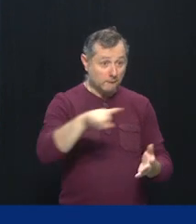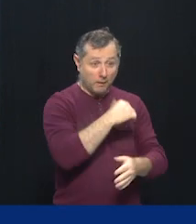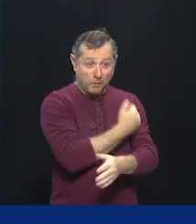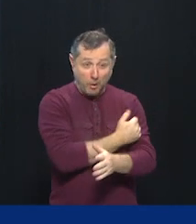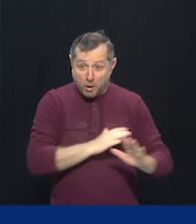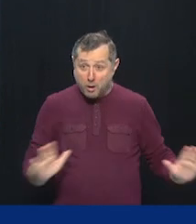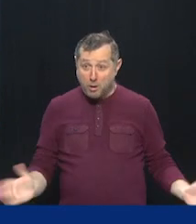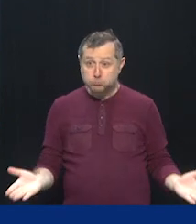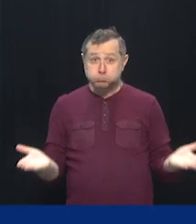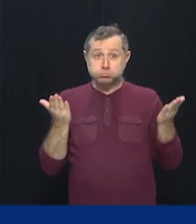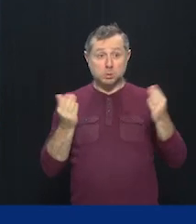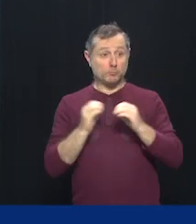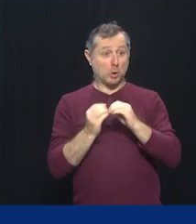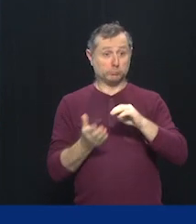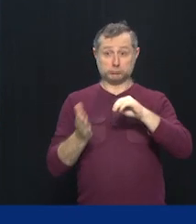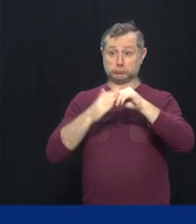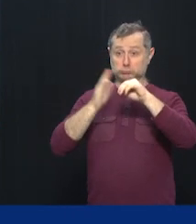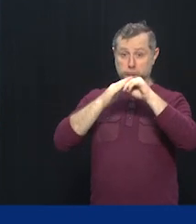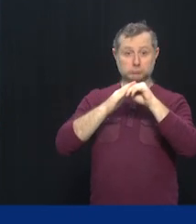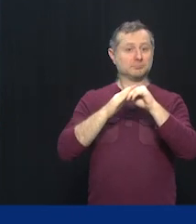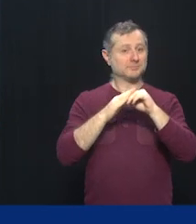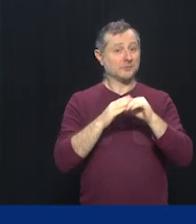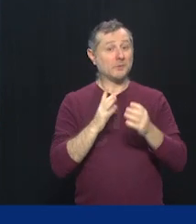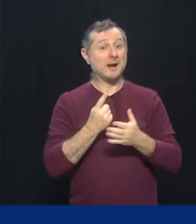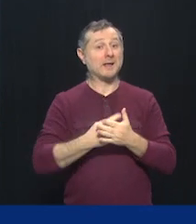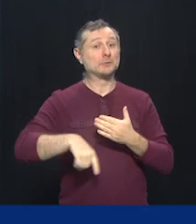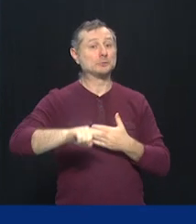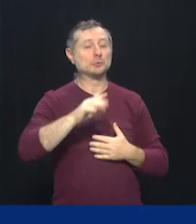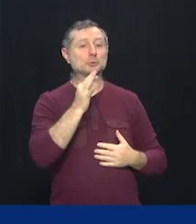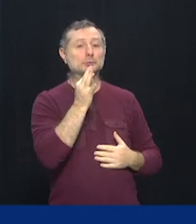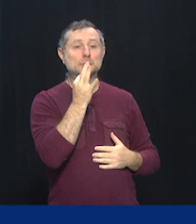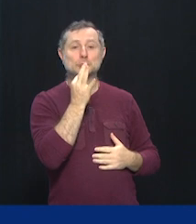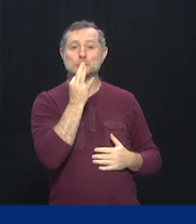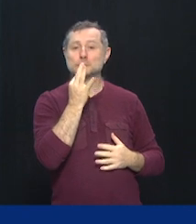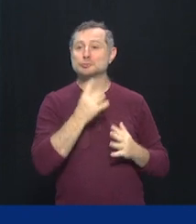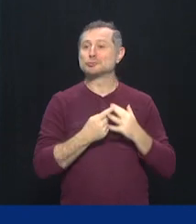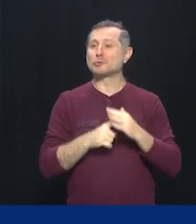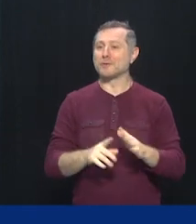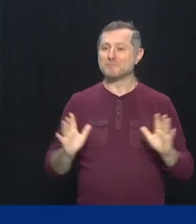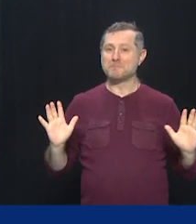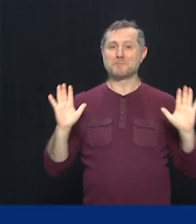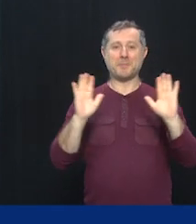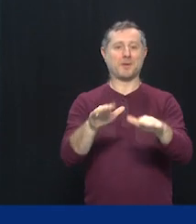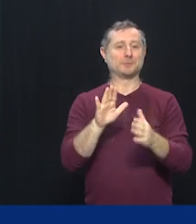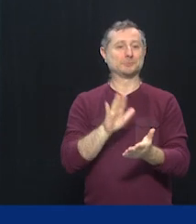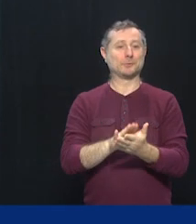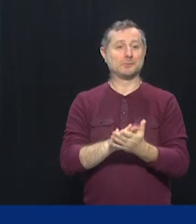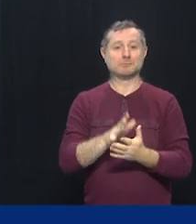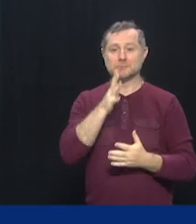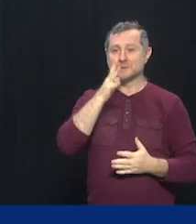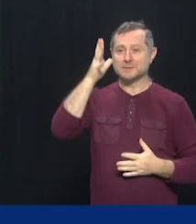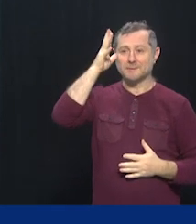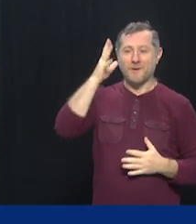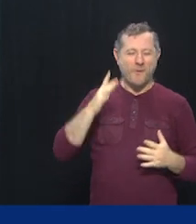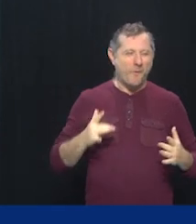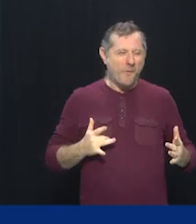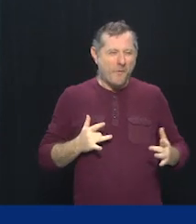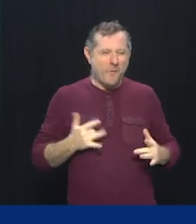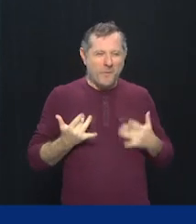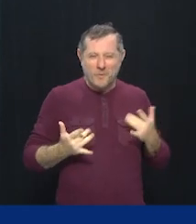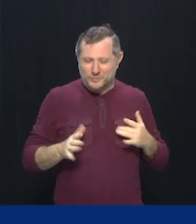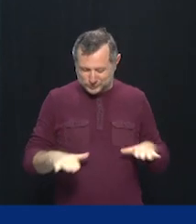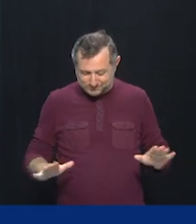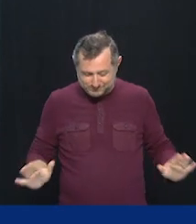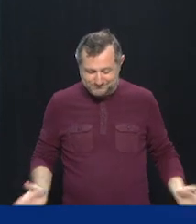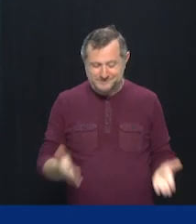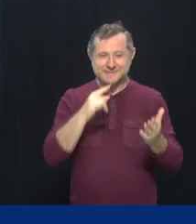we're just around the corner from school. Labor Day for joyful parents triggers the end of summer. The kids are ready to go back, and it's been